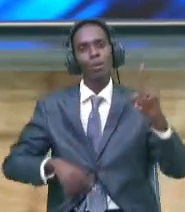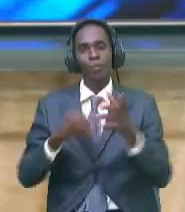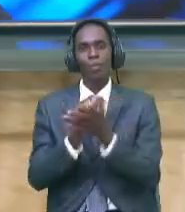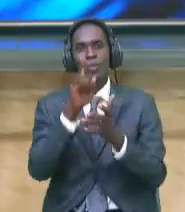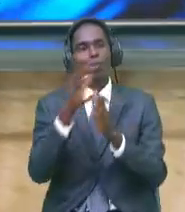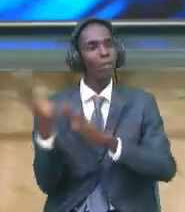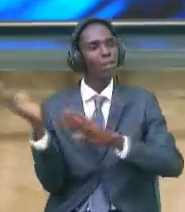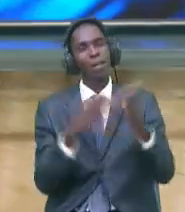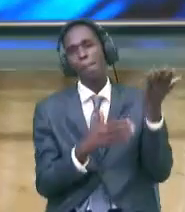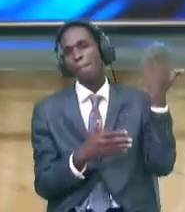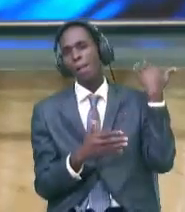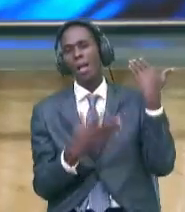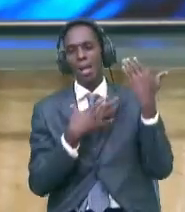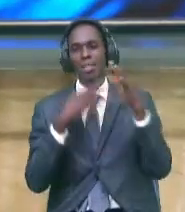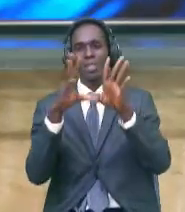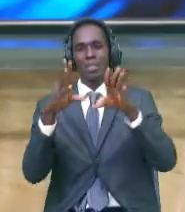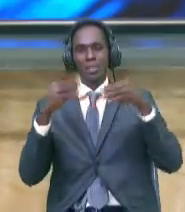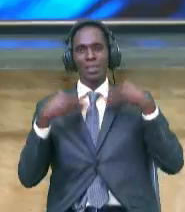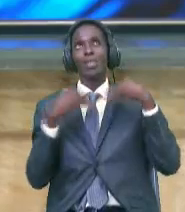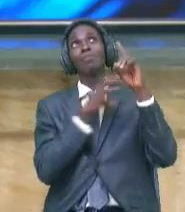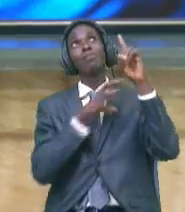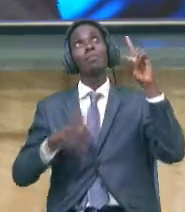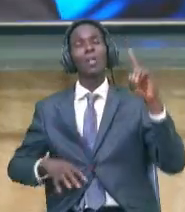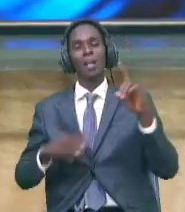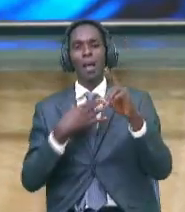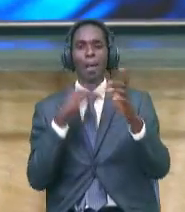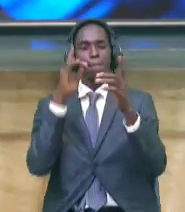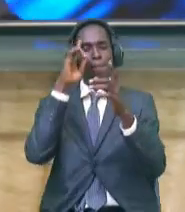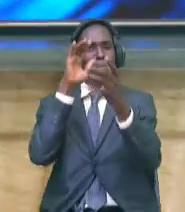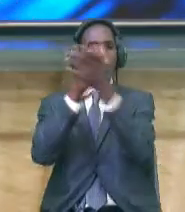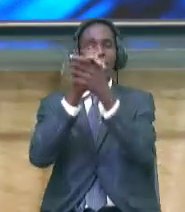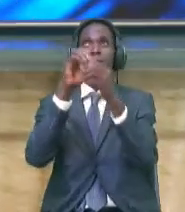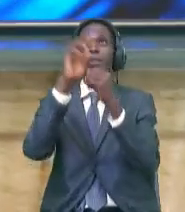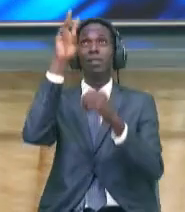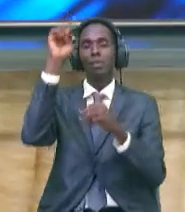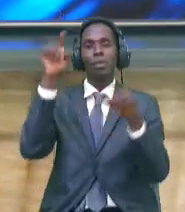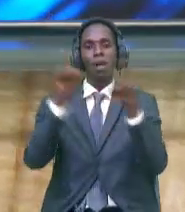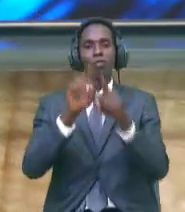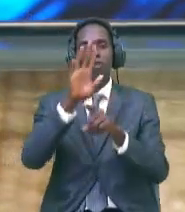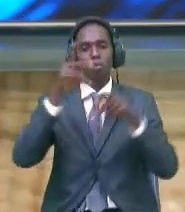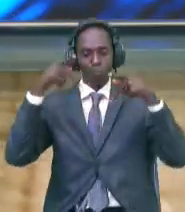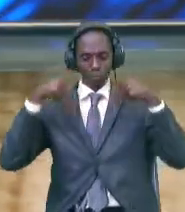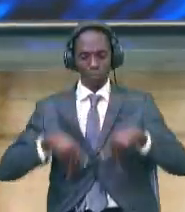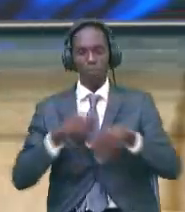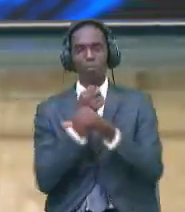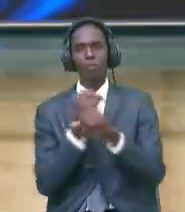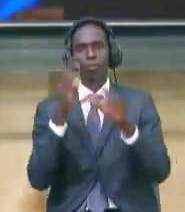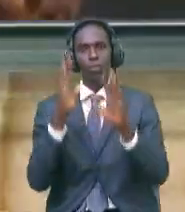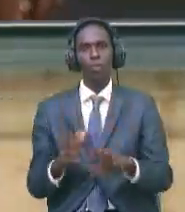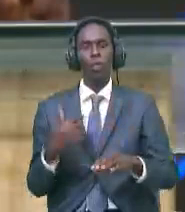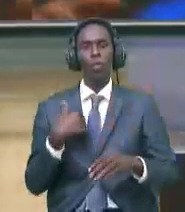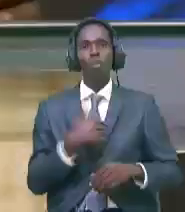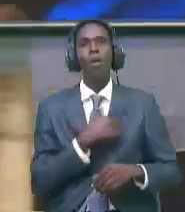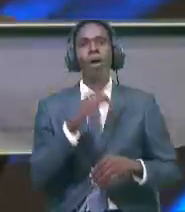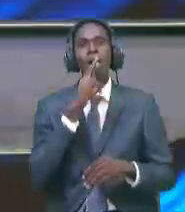the past and then you receive him, accept him, and believe him as your personal Savior. We are called